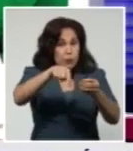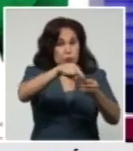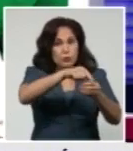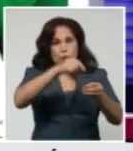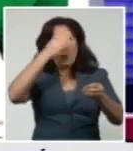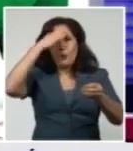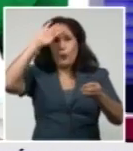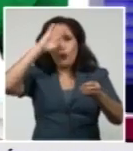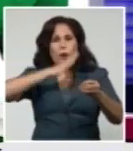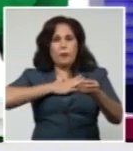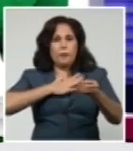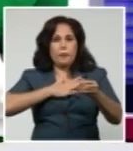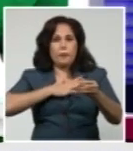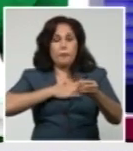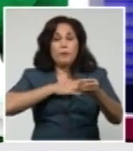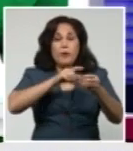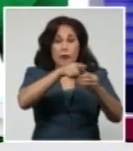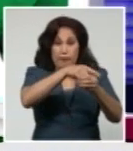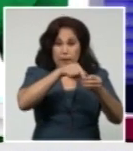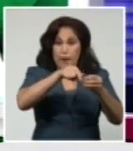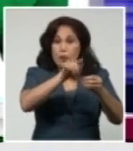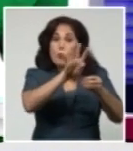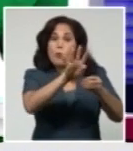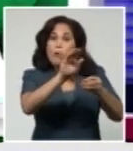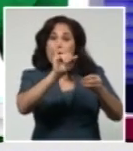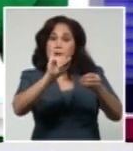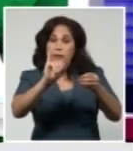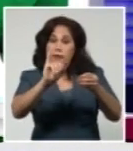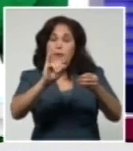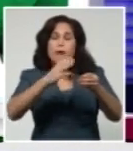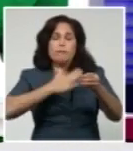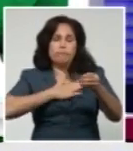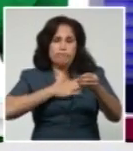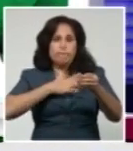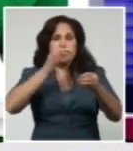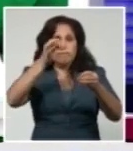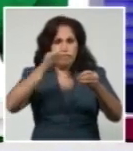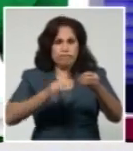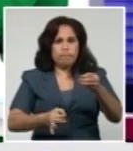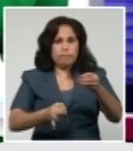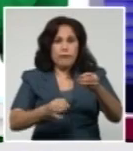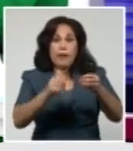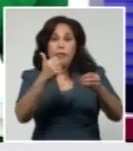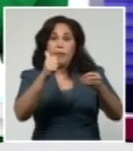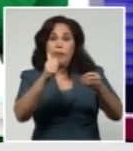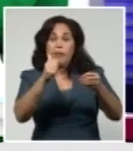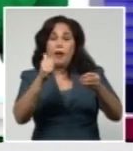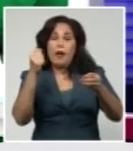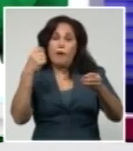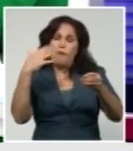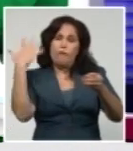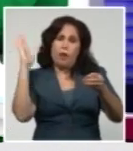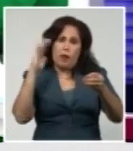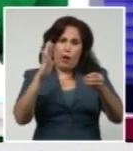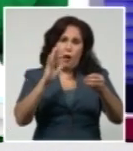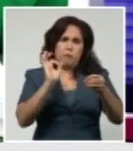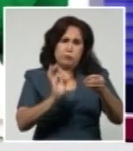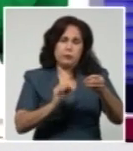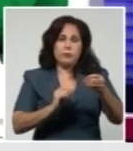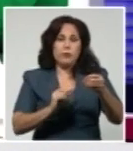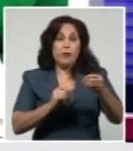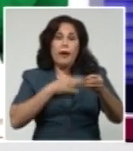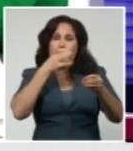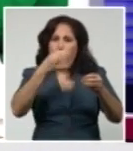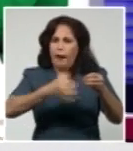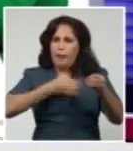home, where they will be monitored by their local healthcare professionals. These individuals must also comply with a